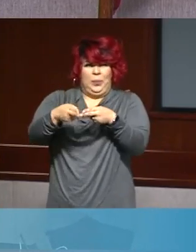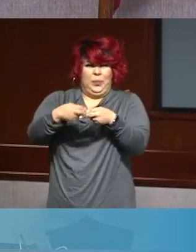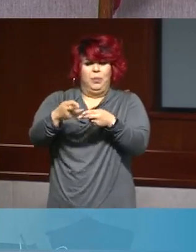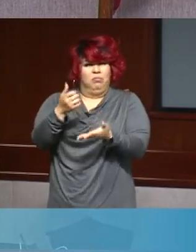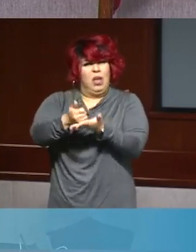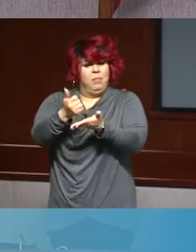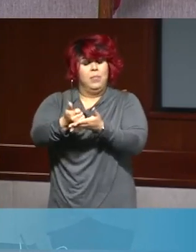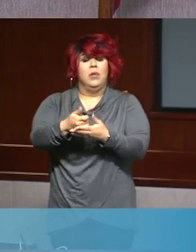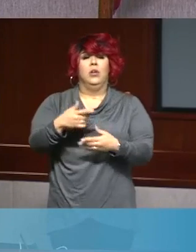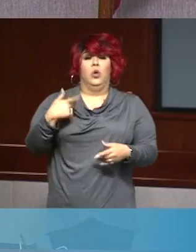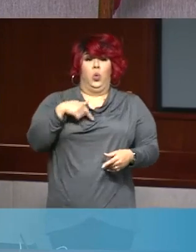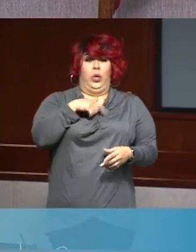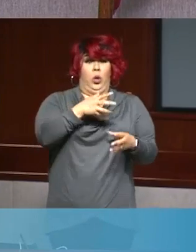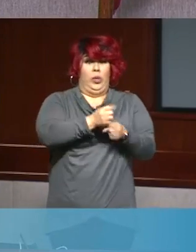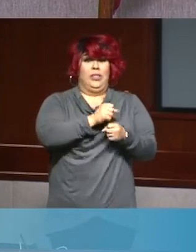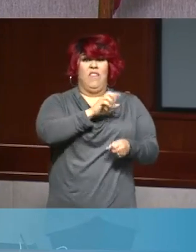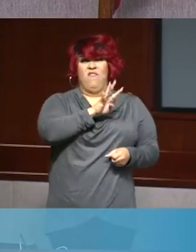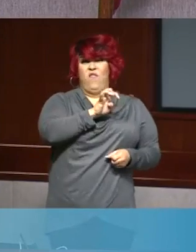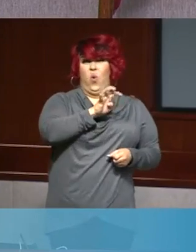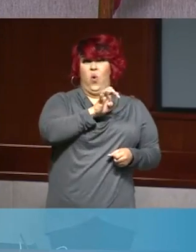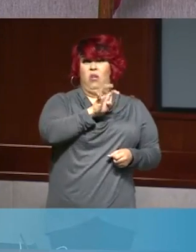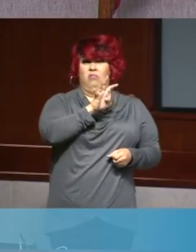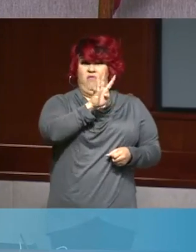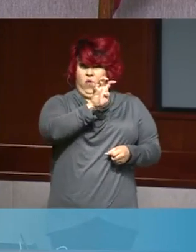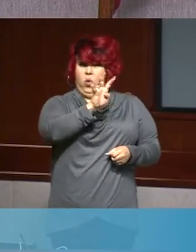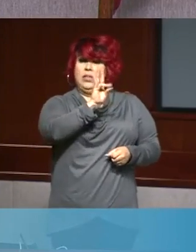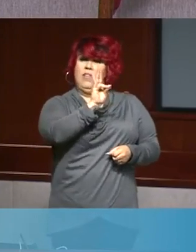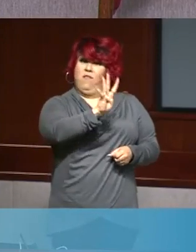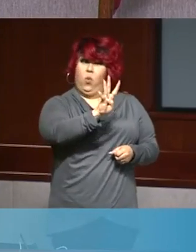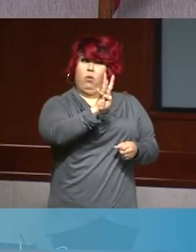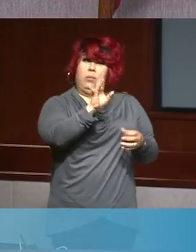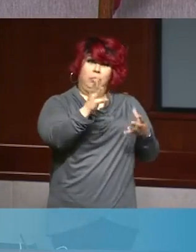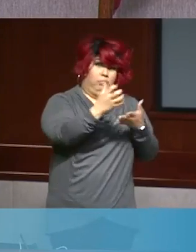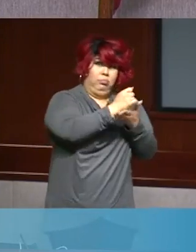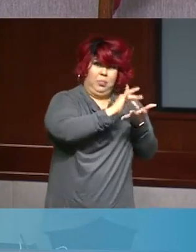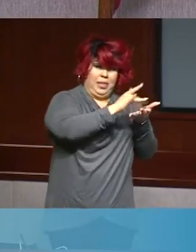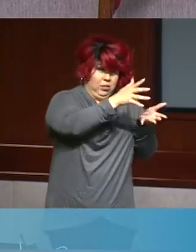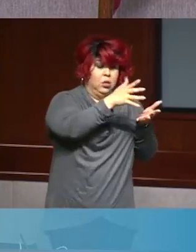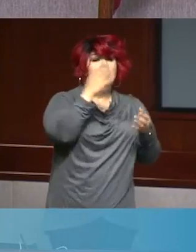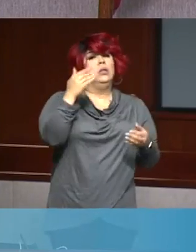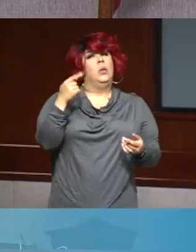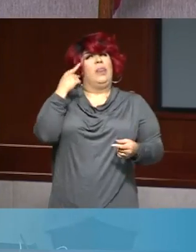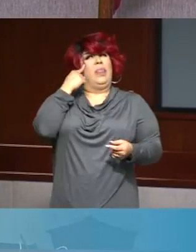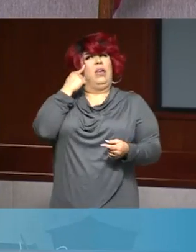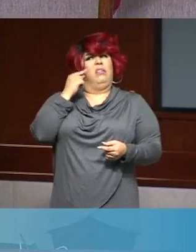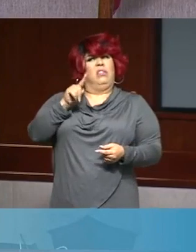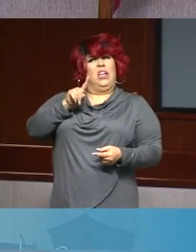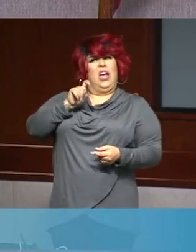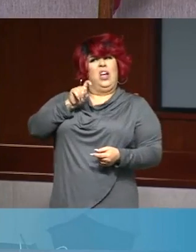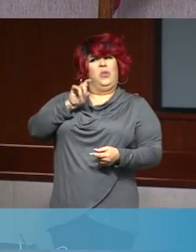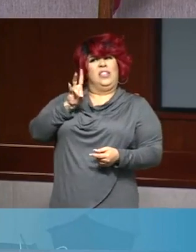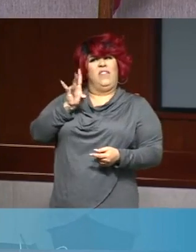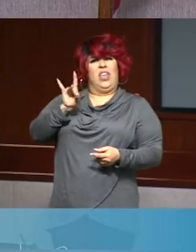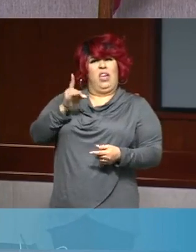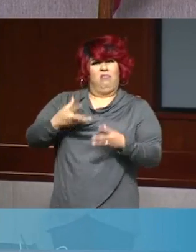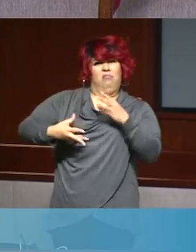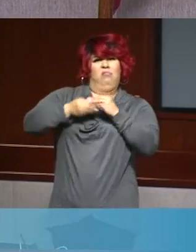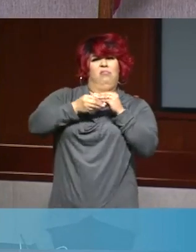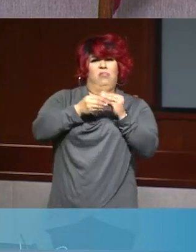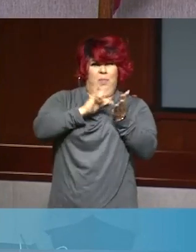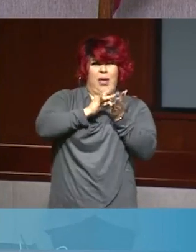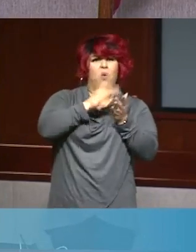received 474 doses to date, and we anticipate a shipment of 178 doses this